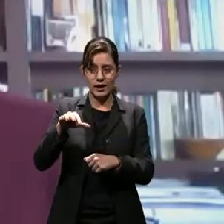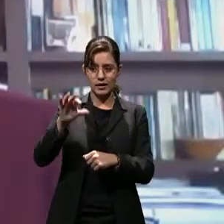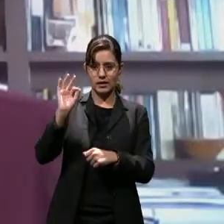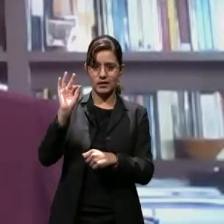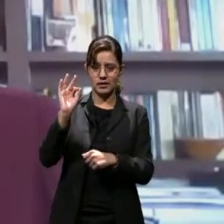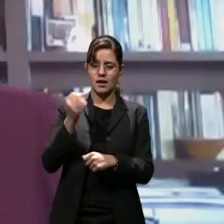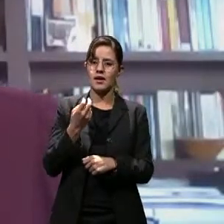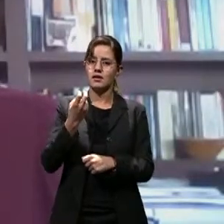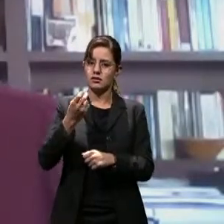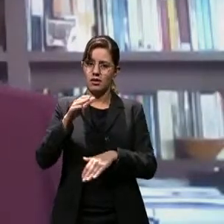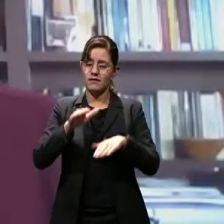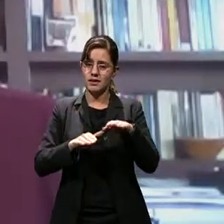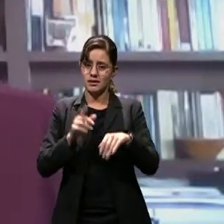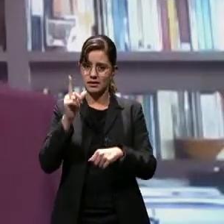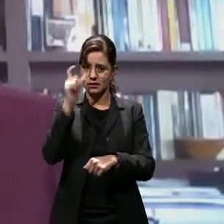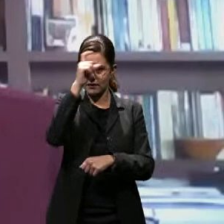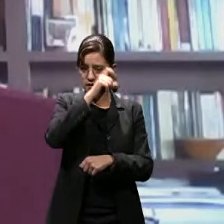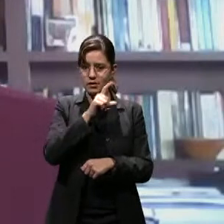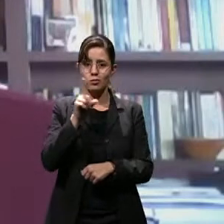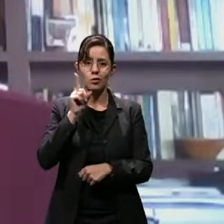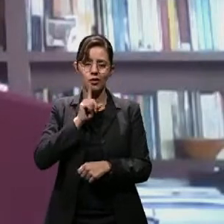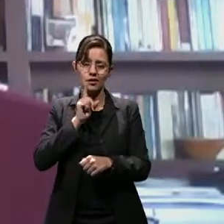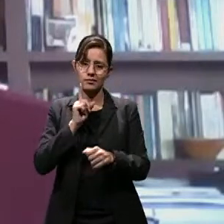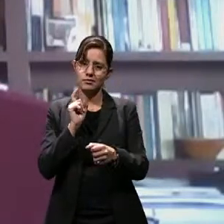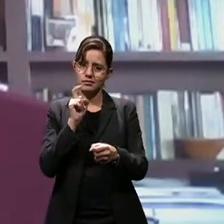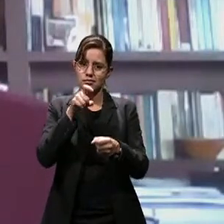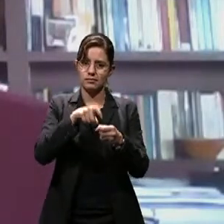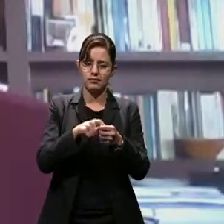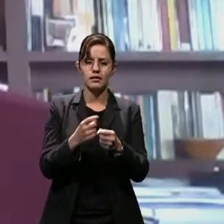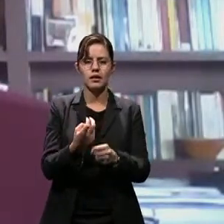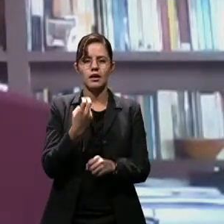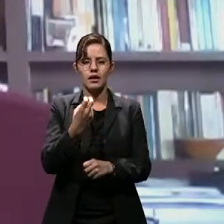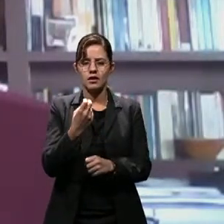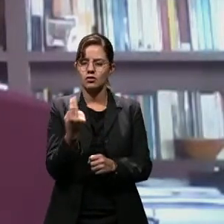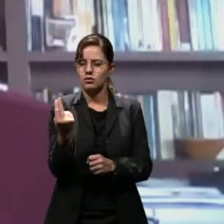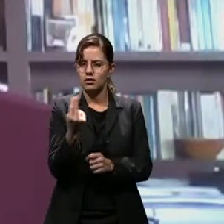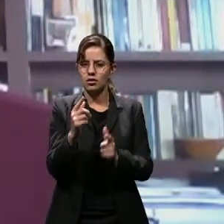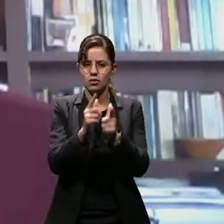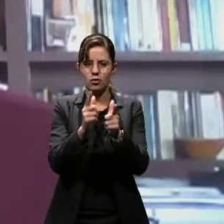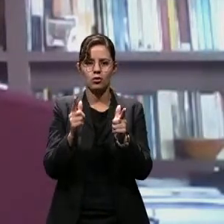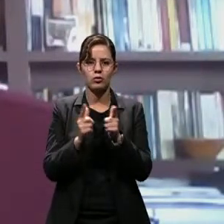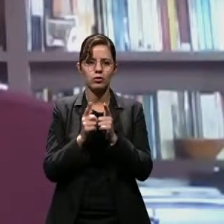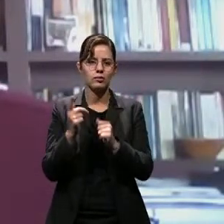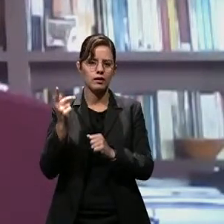election positions. For this, it's necessary the political parties